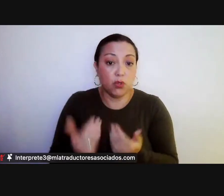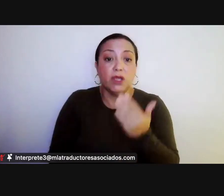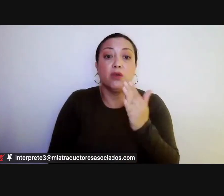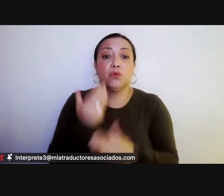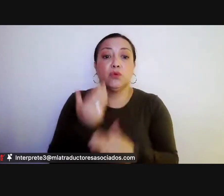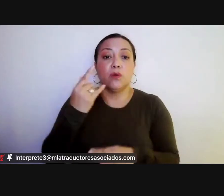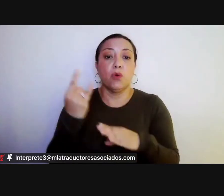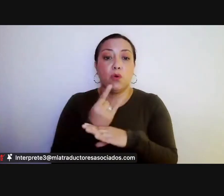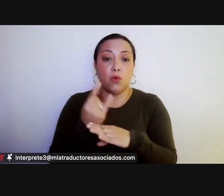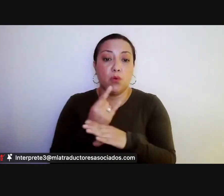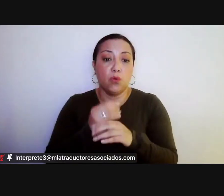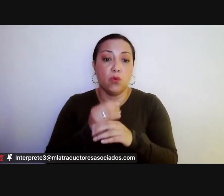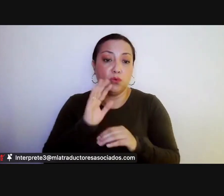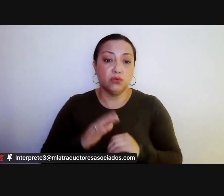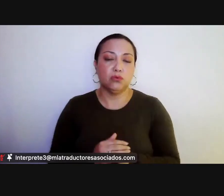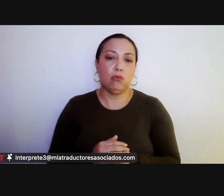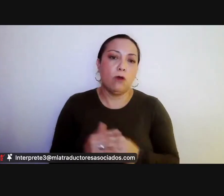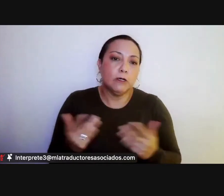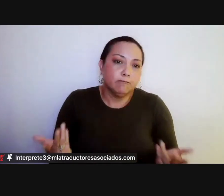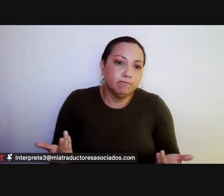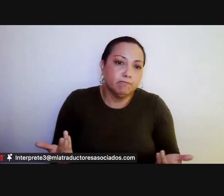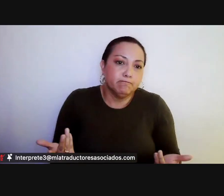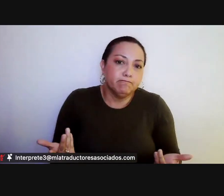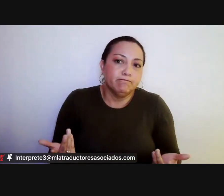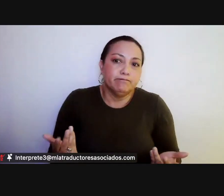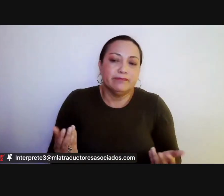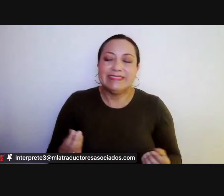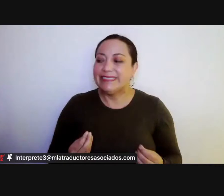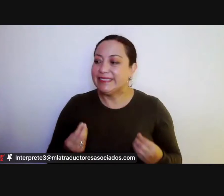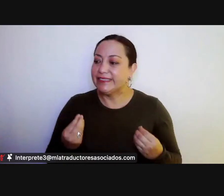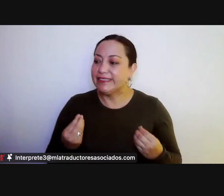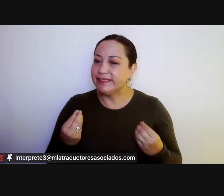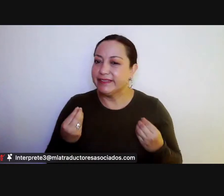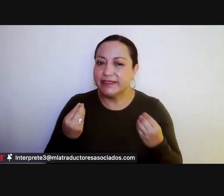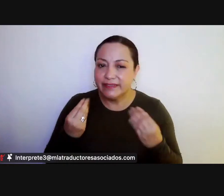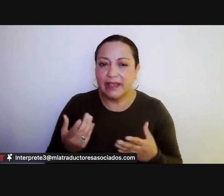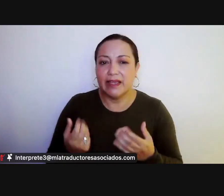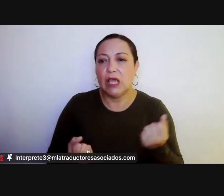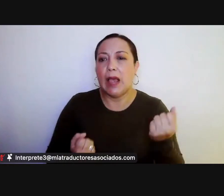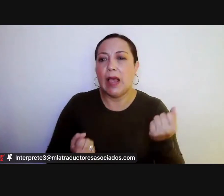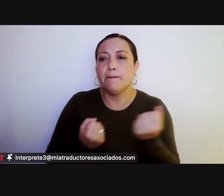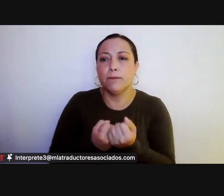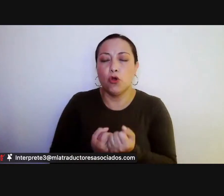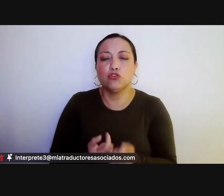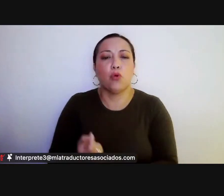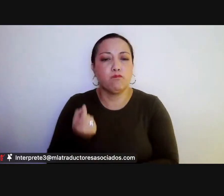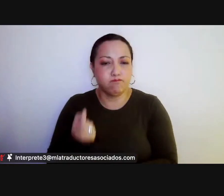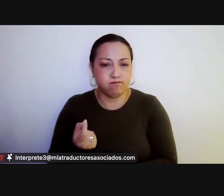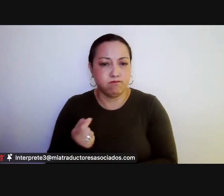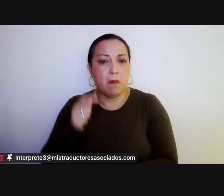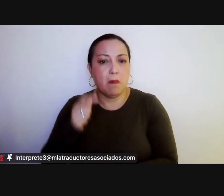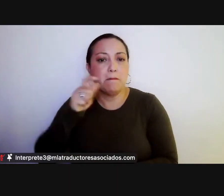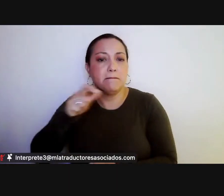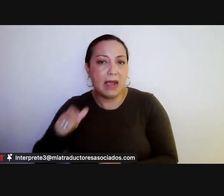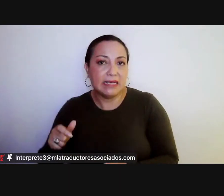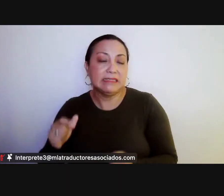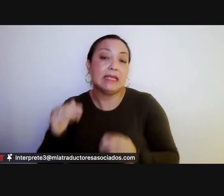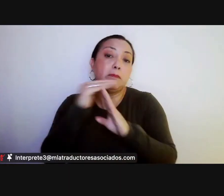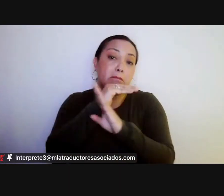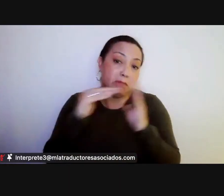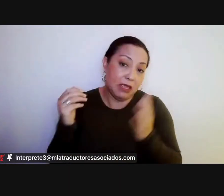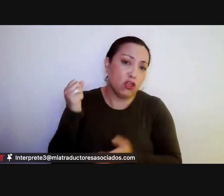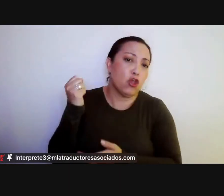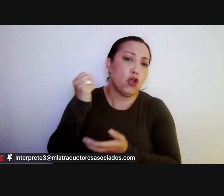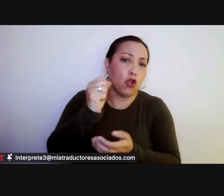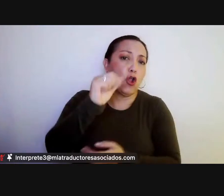transfer possibilities and its use, what they do is to bring very little support to